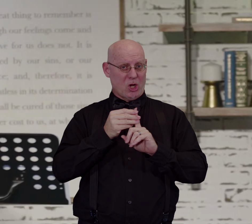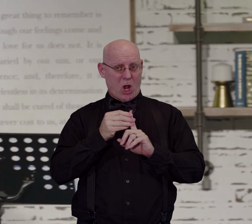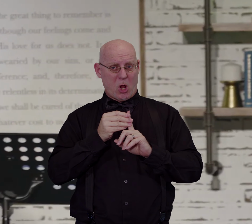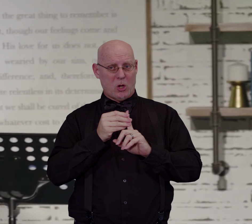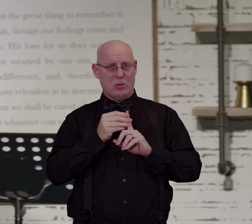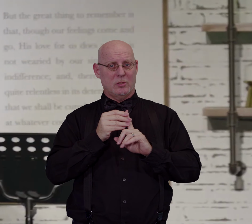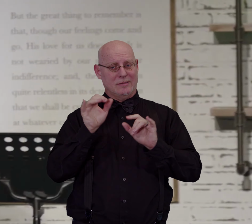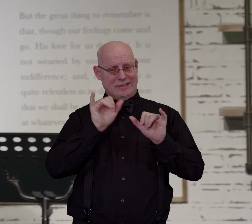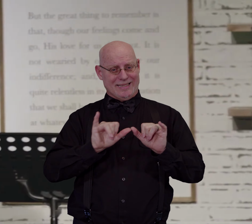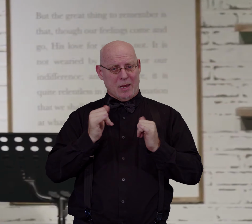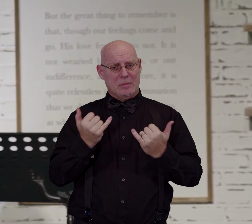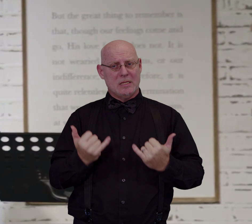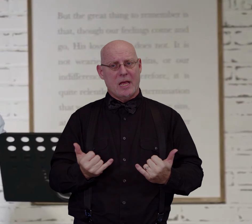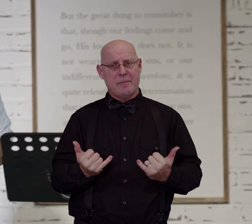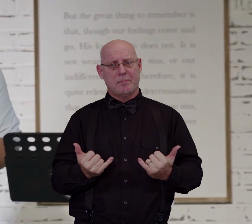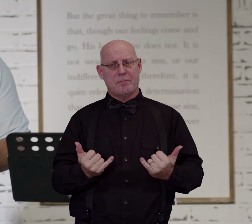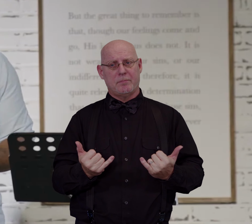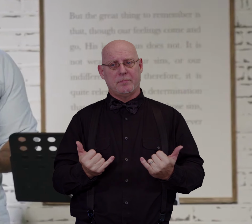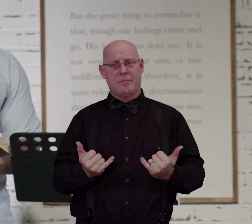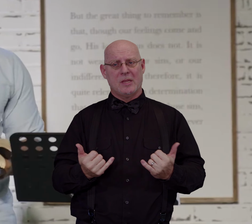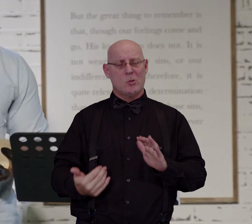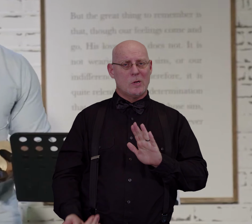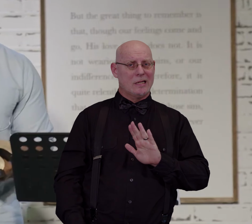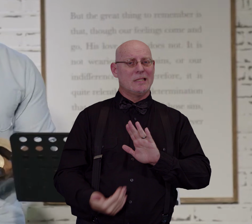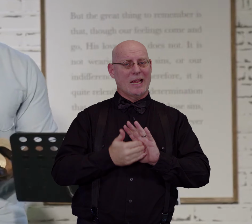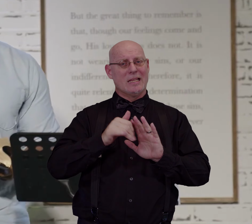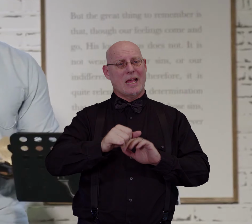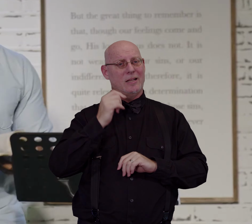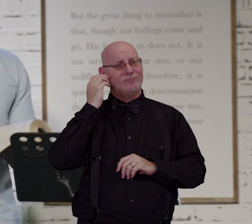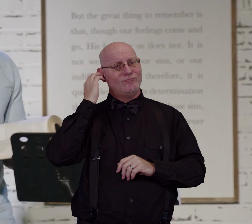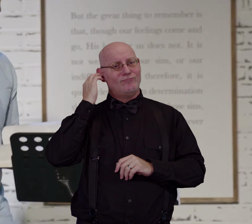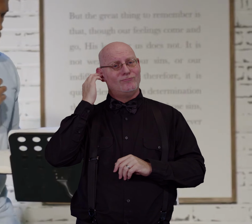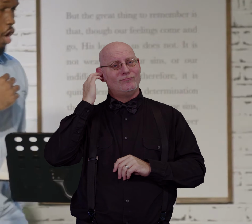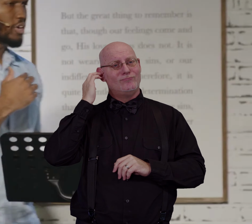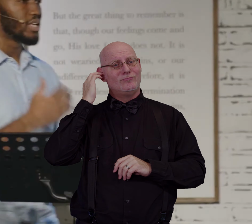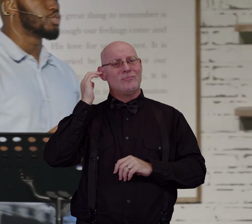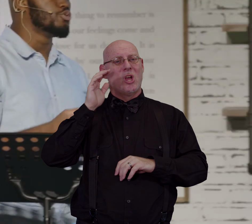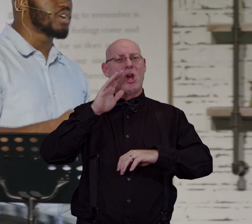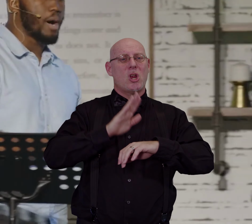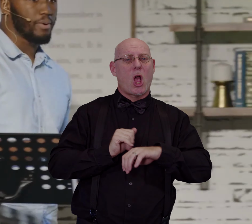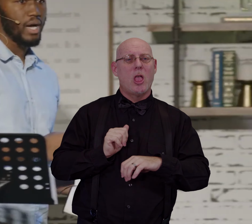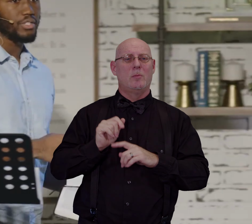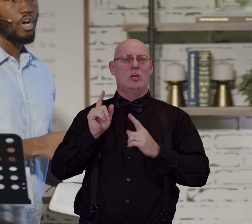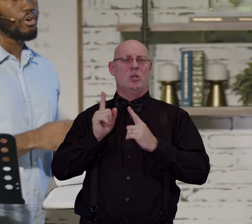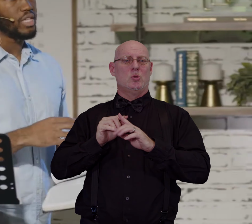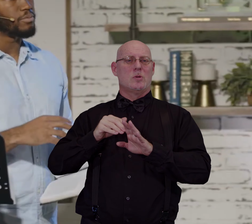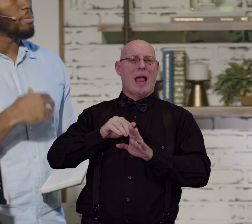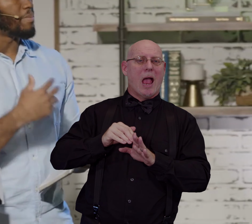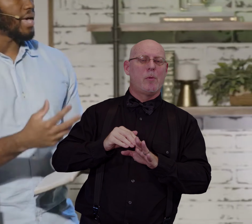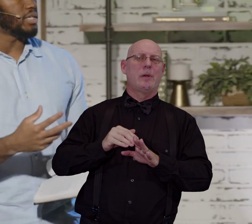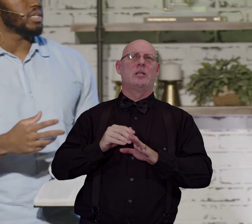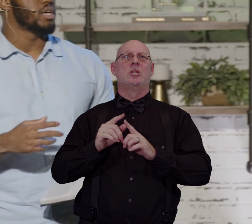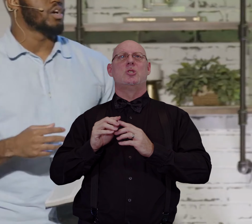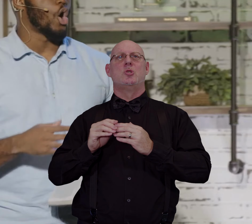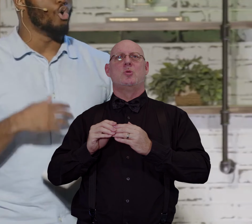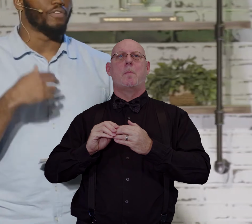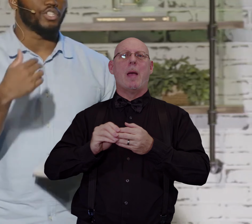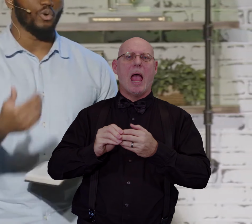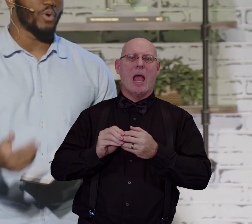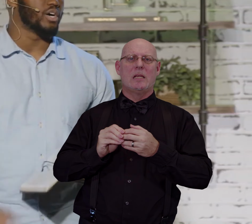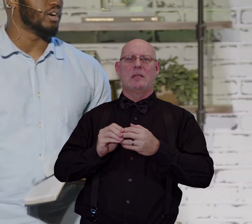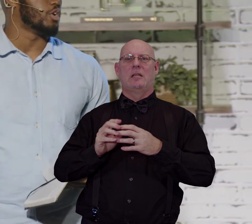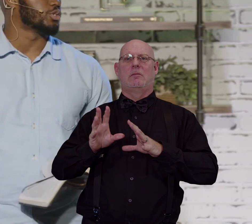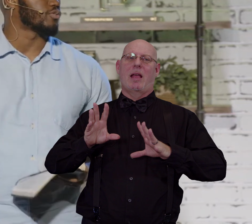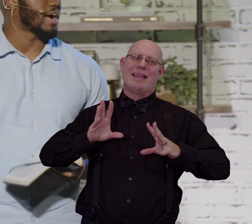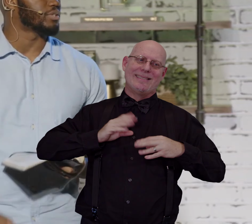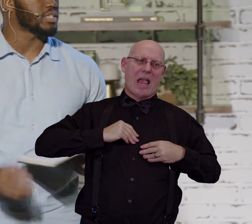is, even in our own day, is going against that, is calling them to compromise, calling them to bend over to